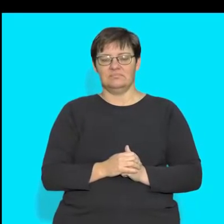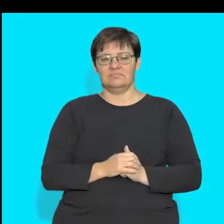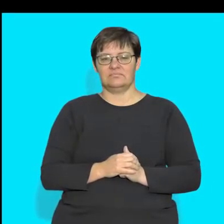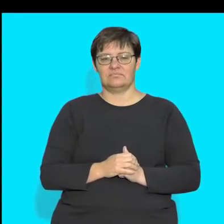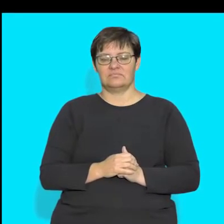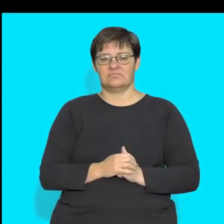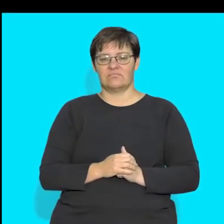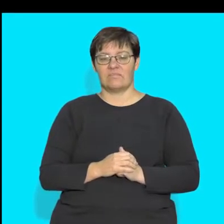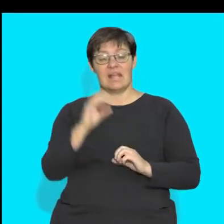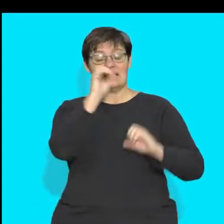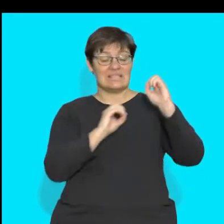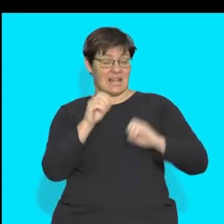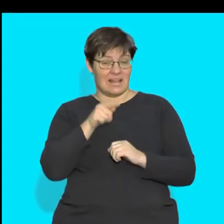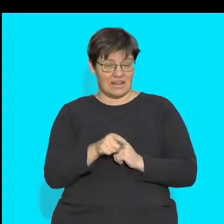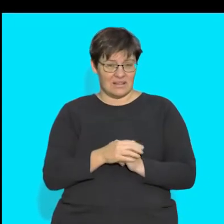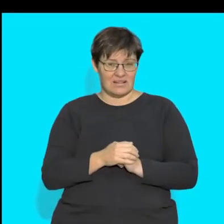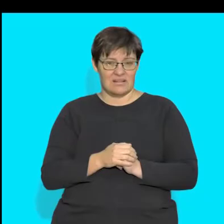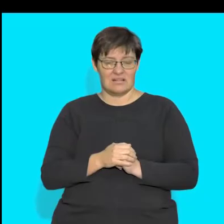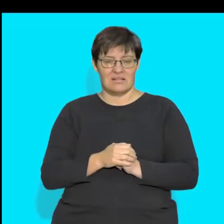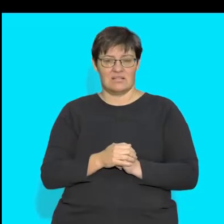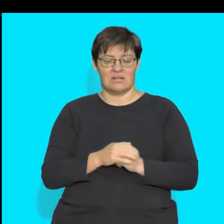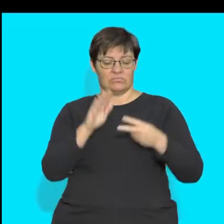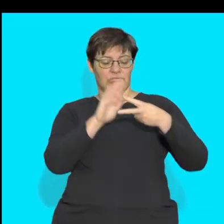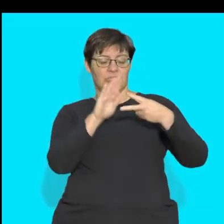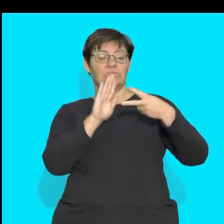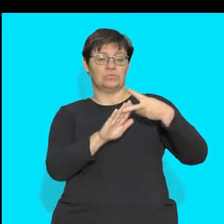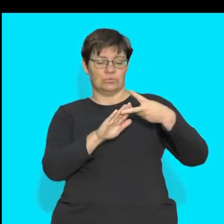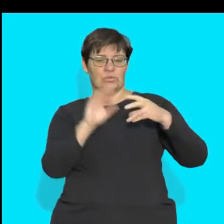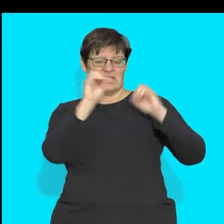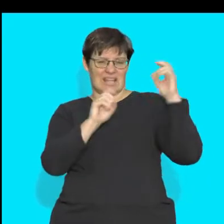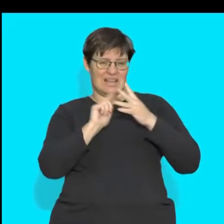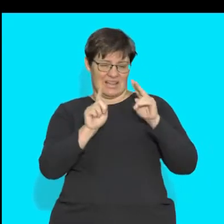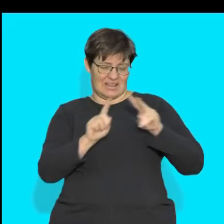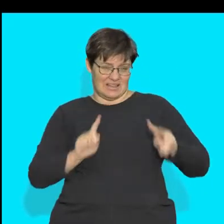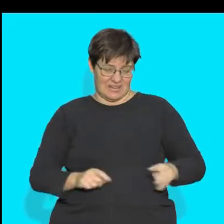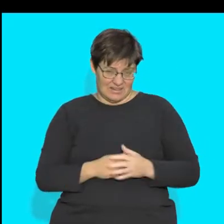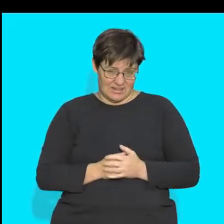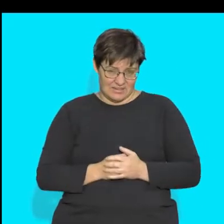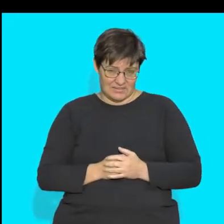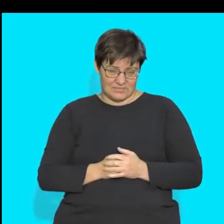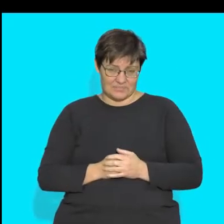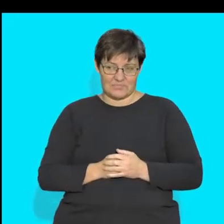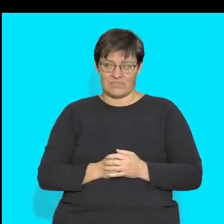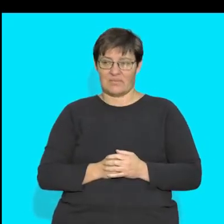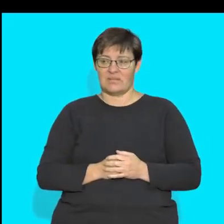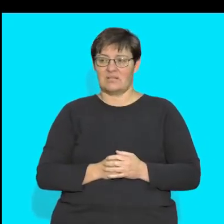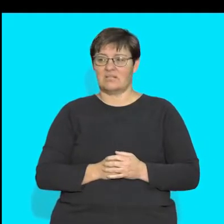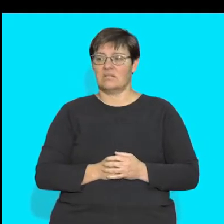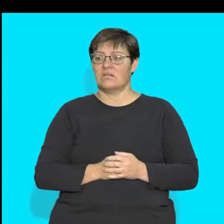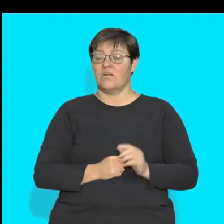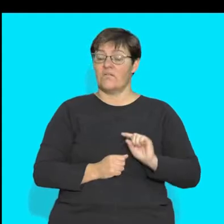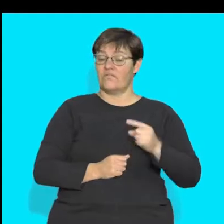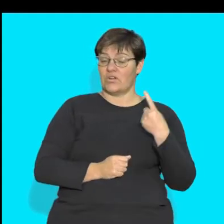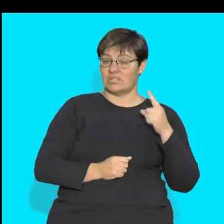it comes to a cell, there are two types of cells that we find. Now,